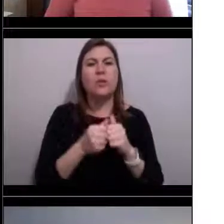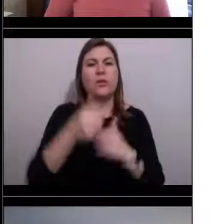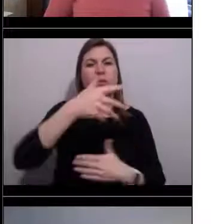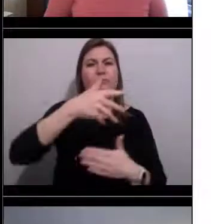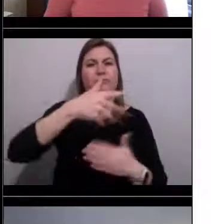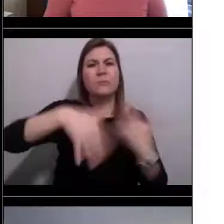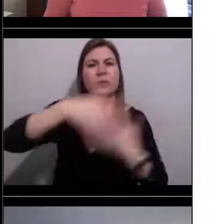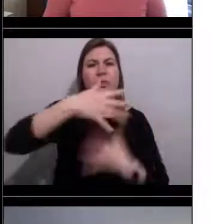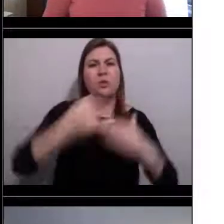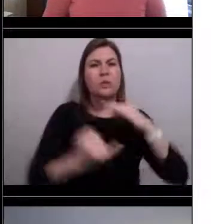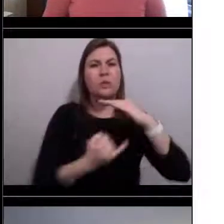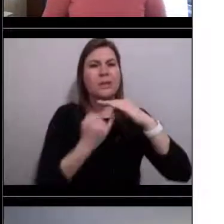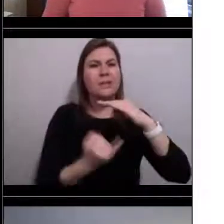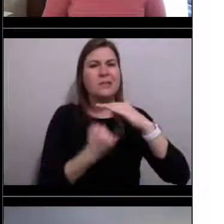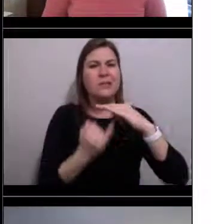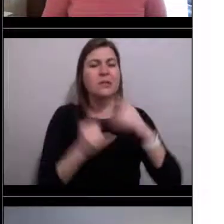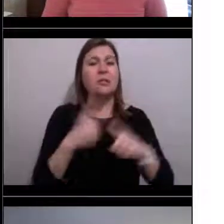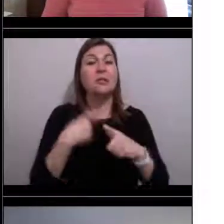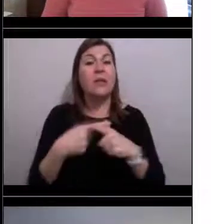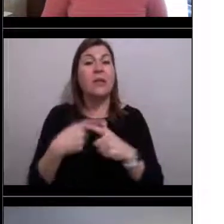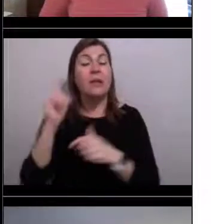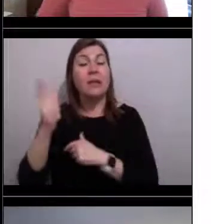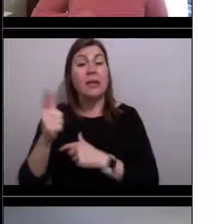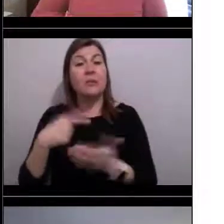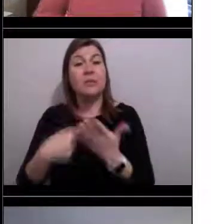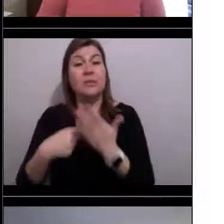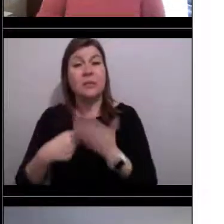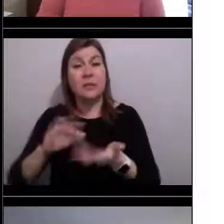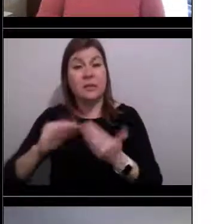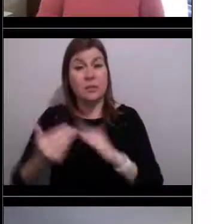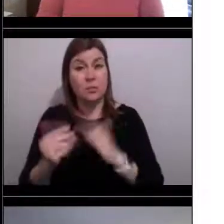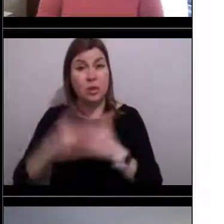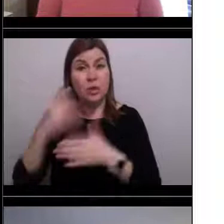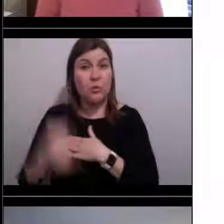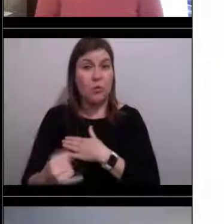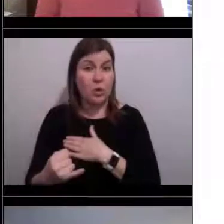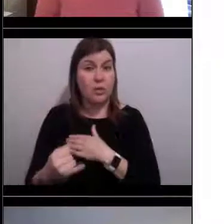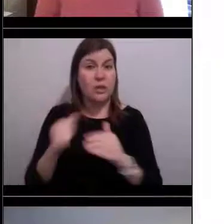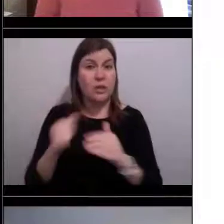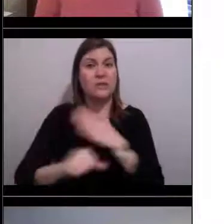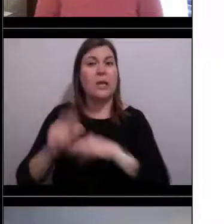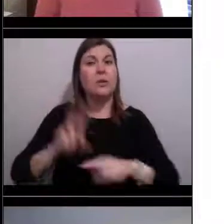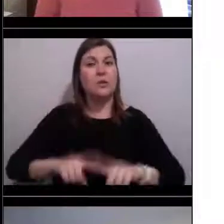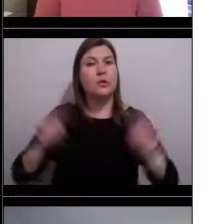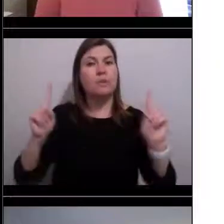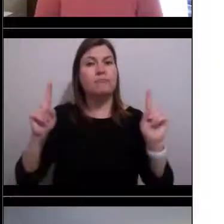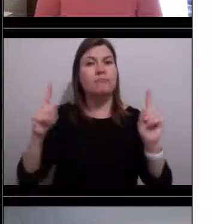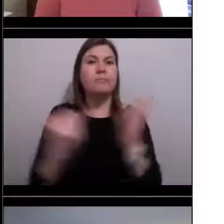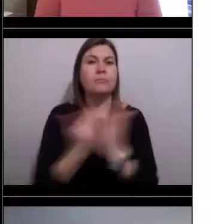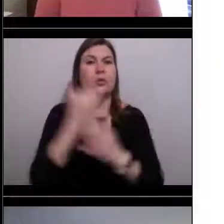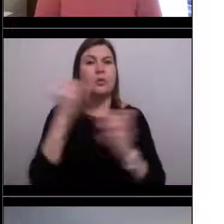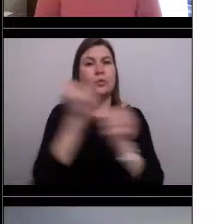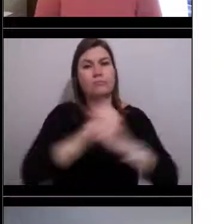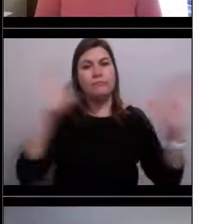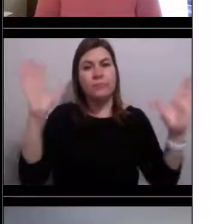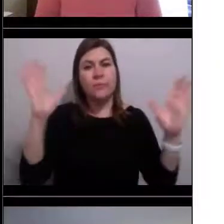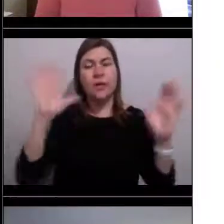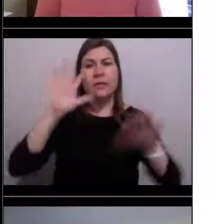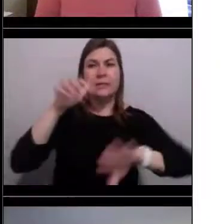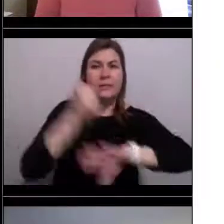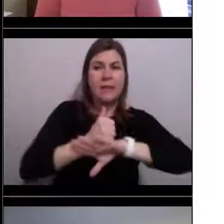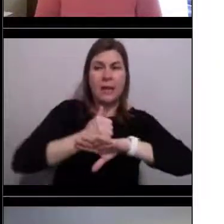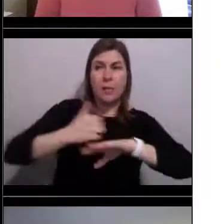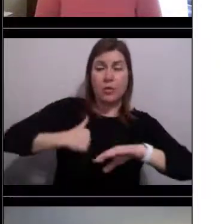talk about some community projects that, under the auspices of New Horizons, that were carried out across the country